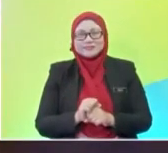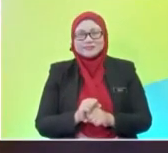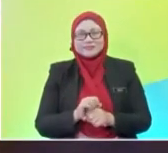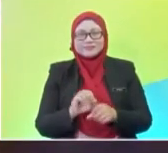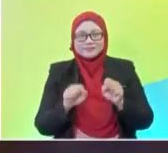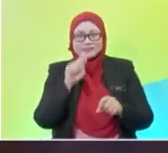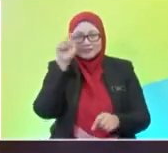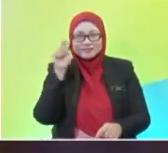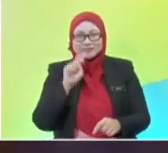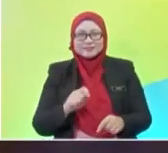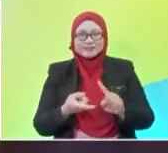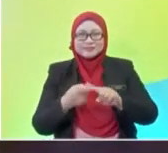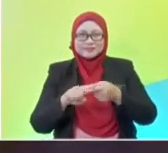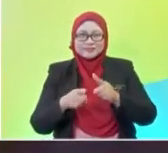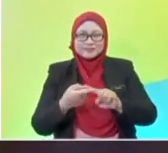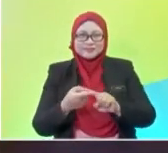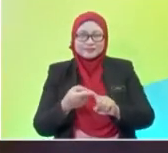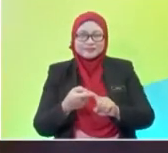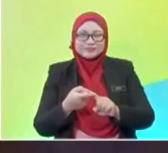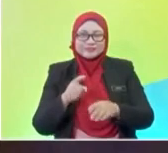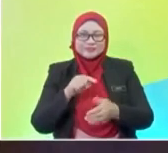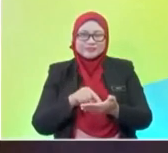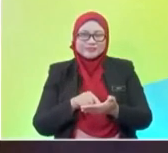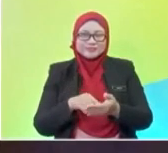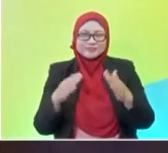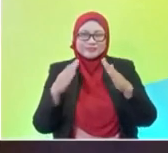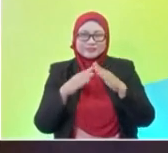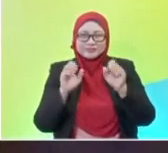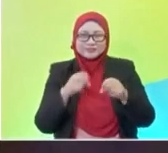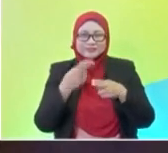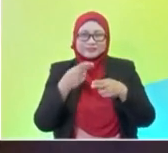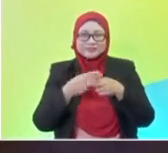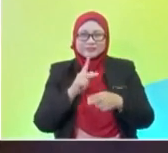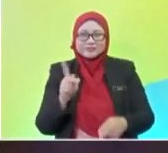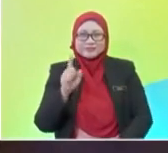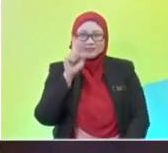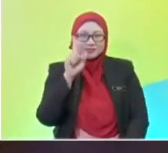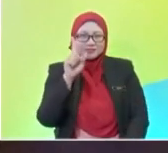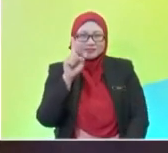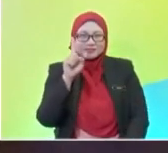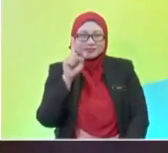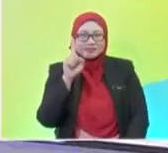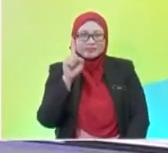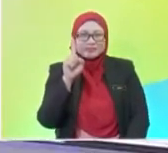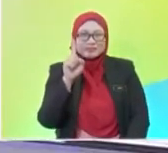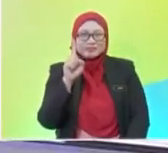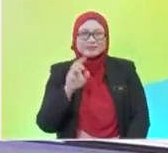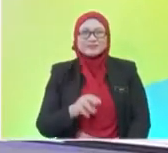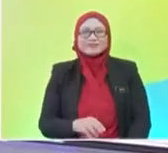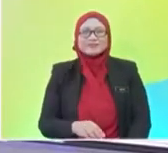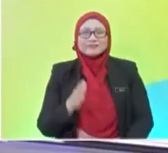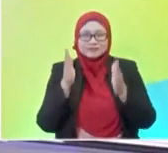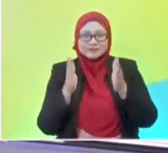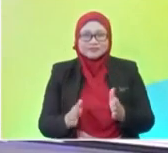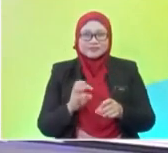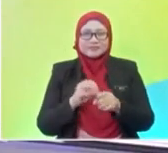Okay, can we name one person from the story? Okay, there were his friends.